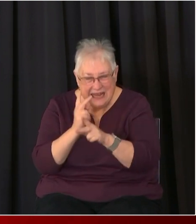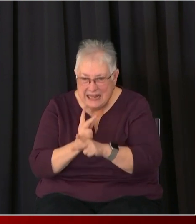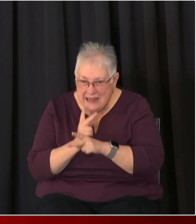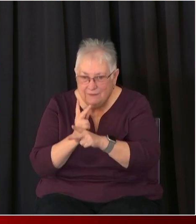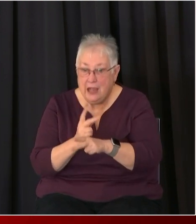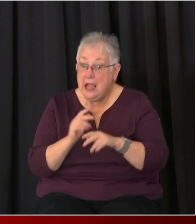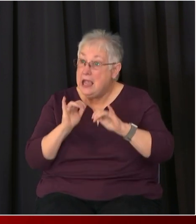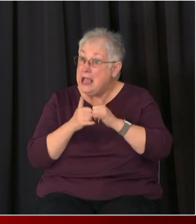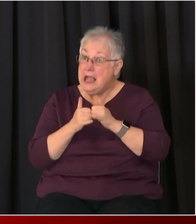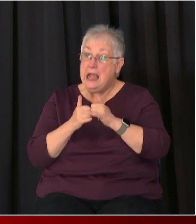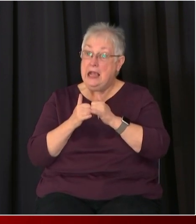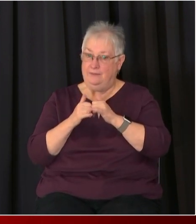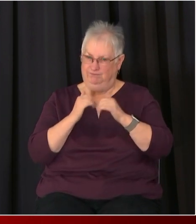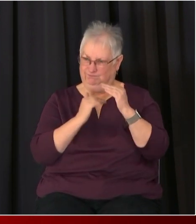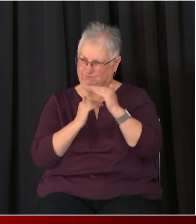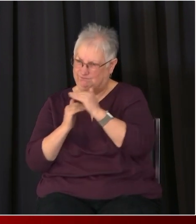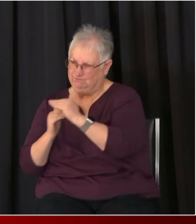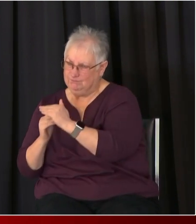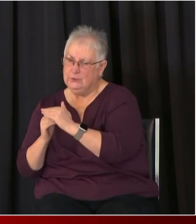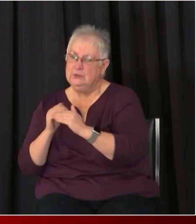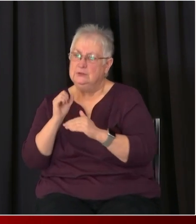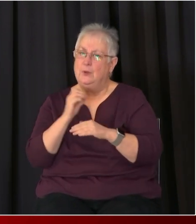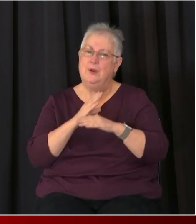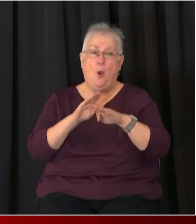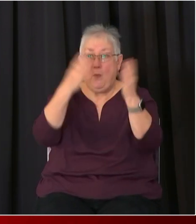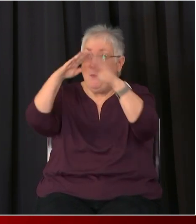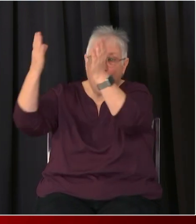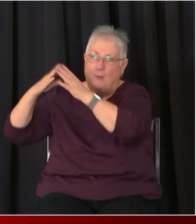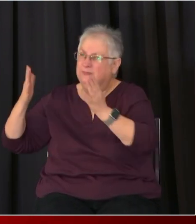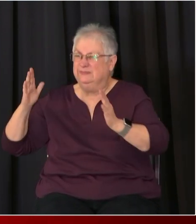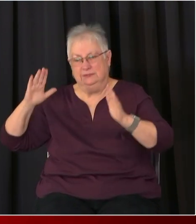And because of that, we